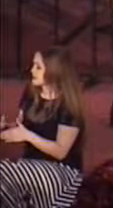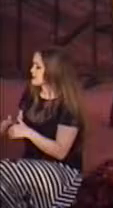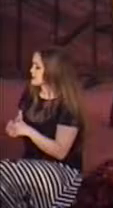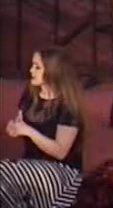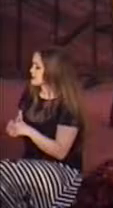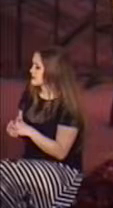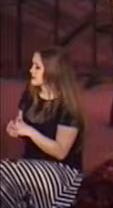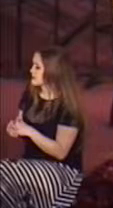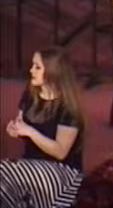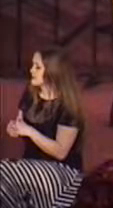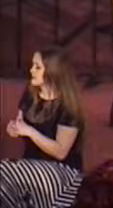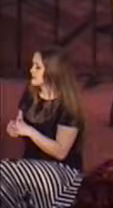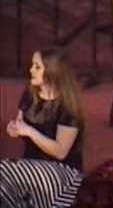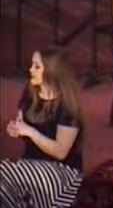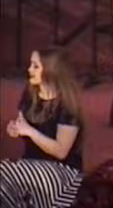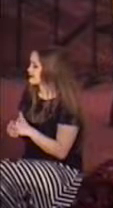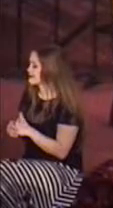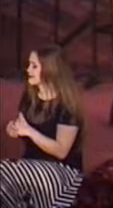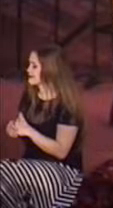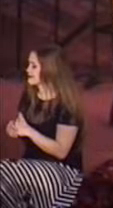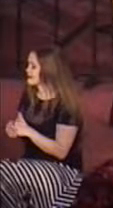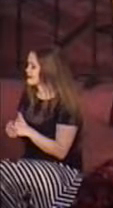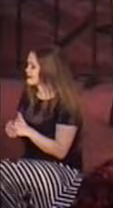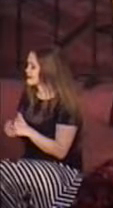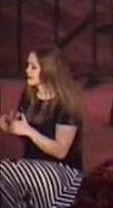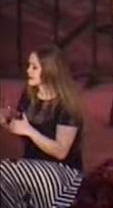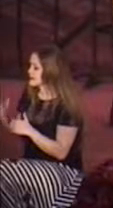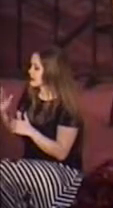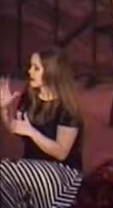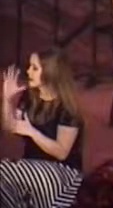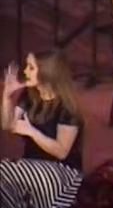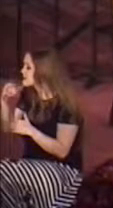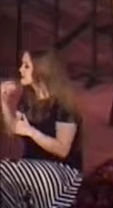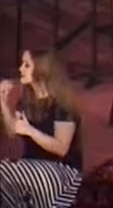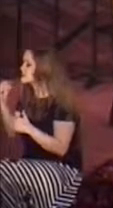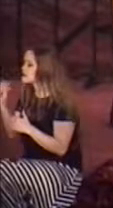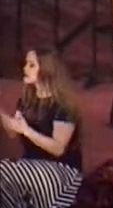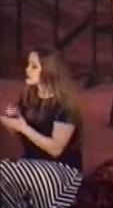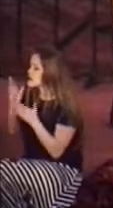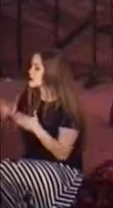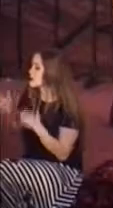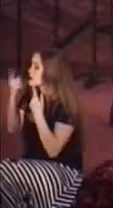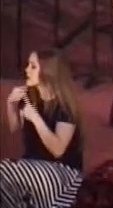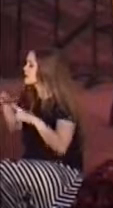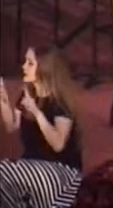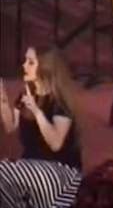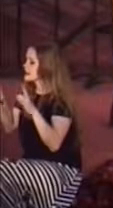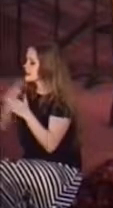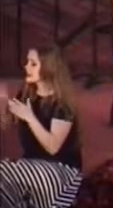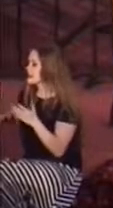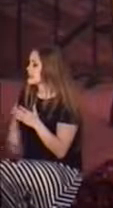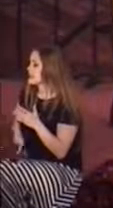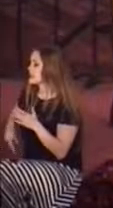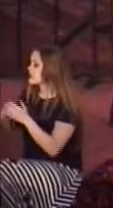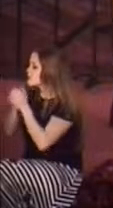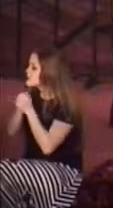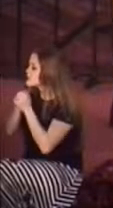It might have been glamorous for a moment when the angels sang and the shepherds proclaimed and the kings worshipped and put treasure before